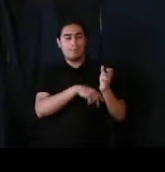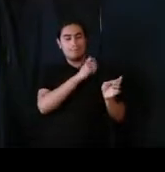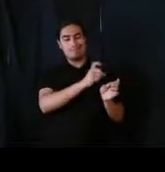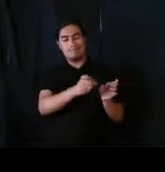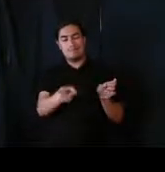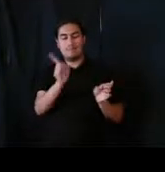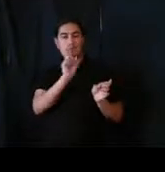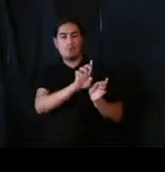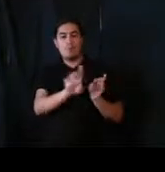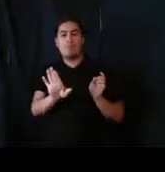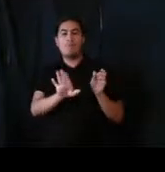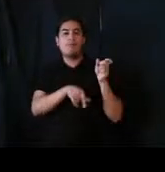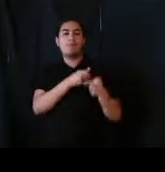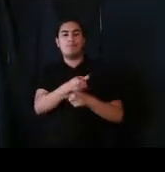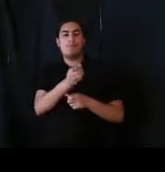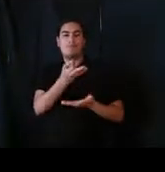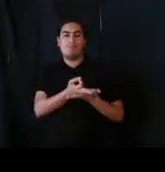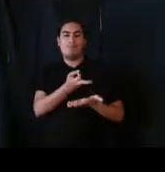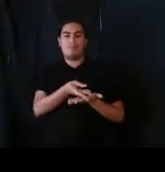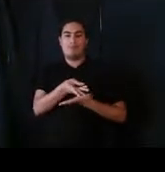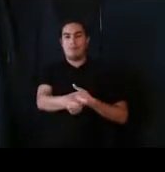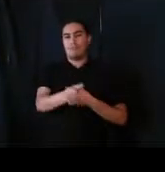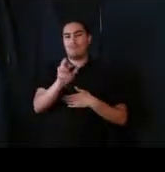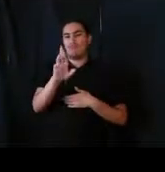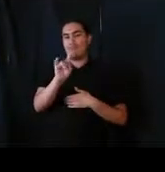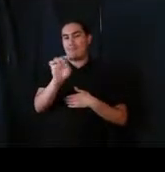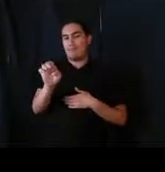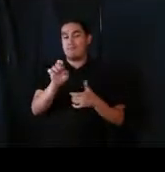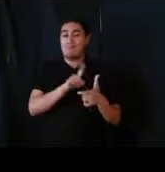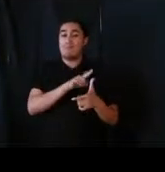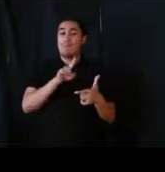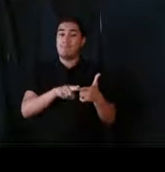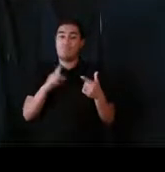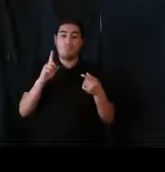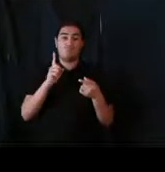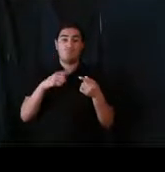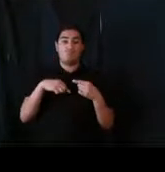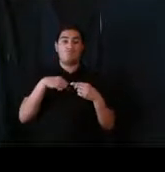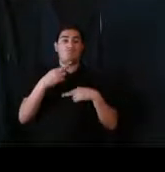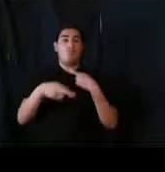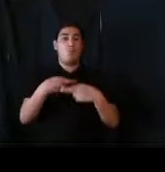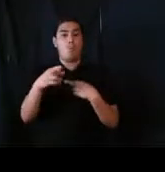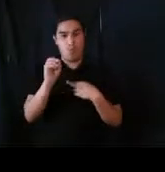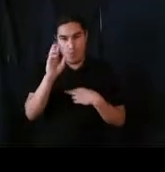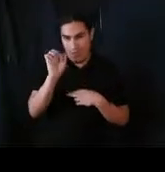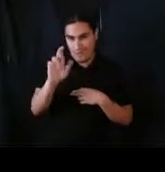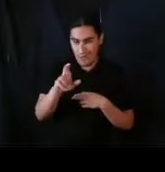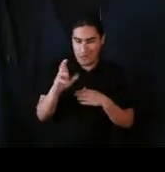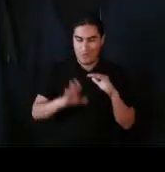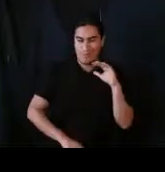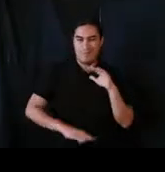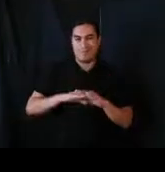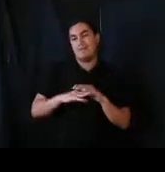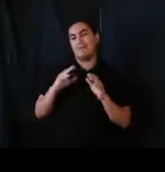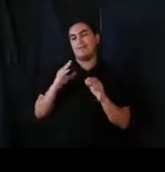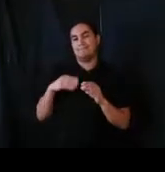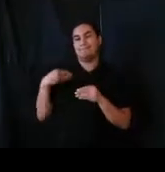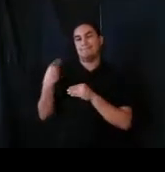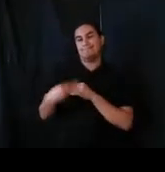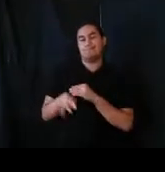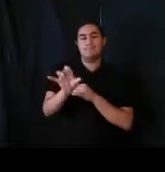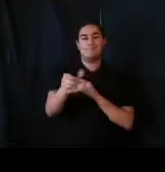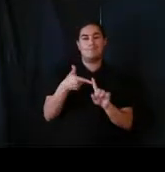annual funding rates um and then we have that rollover capacity that i highlighted at least twice now already that's the unallocated capacity